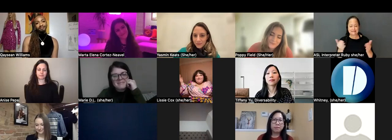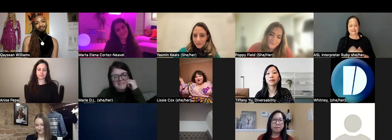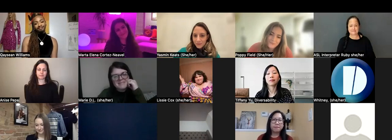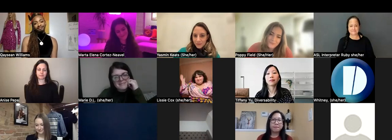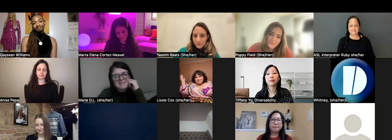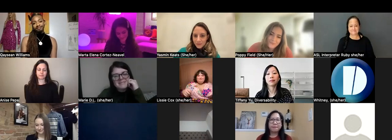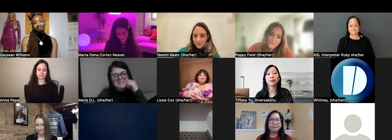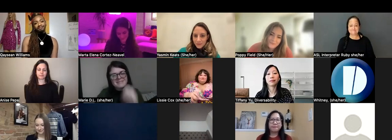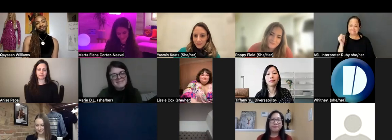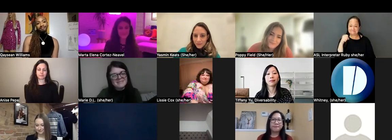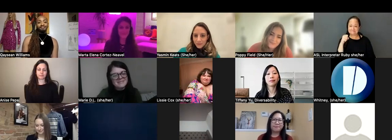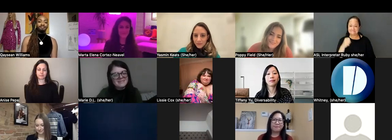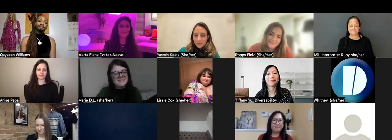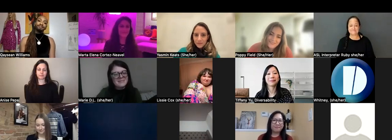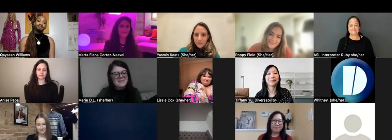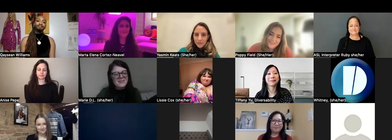yeah.